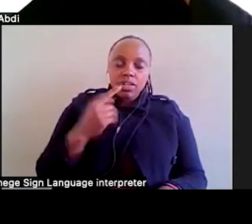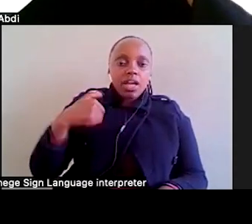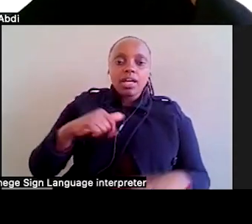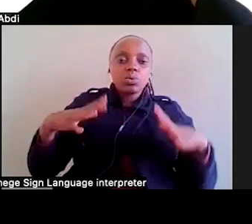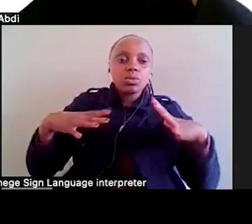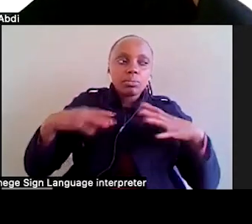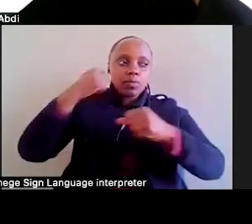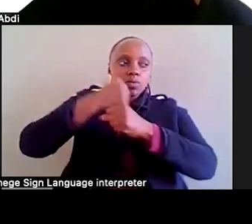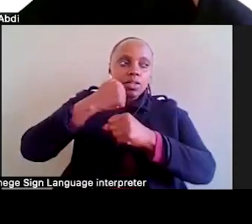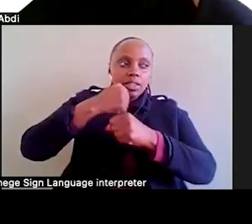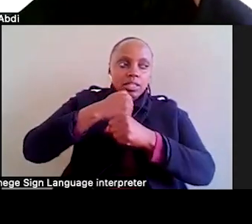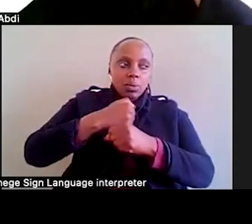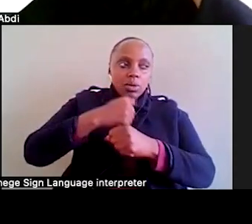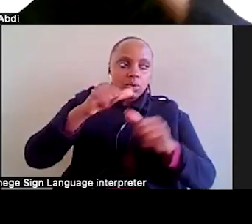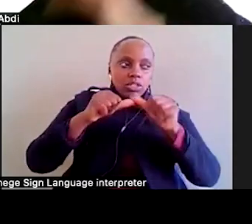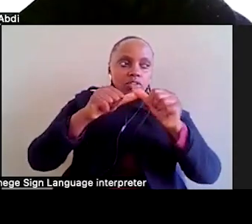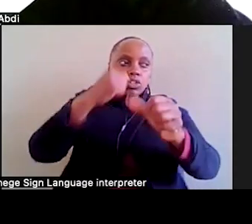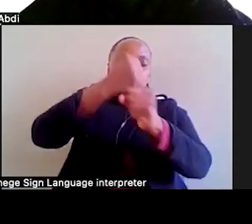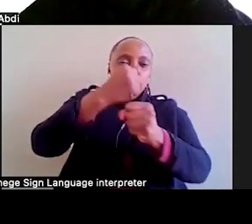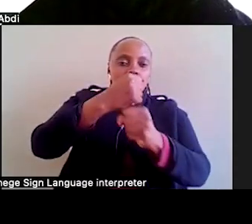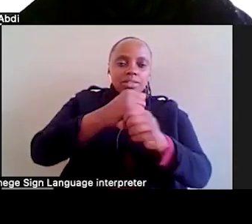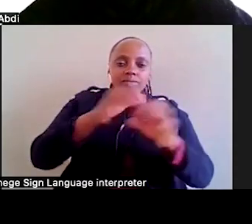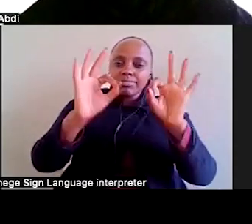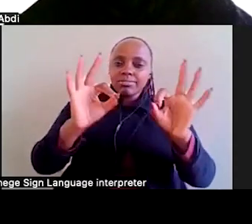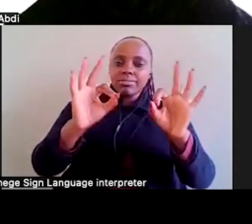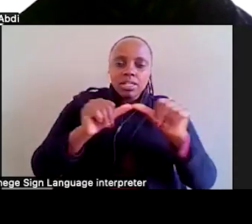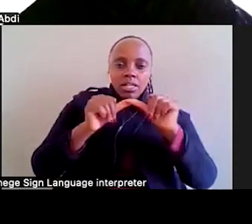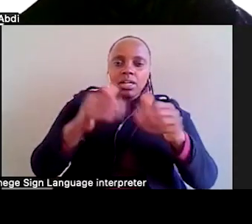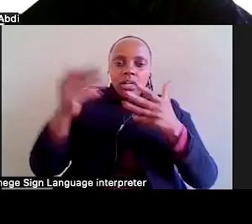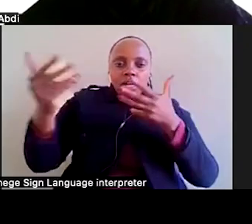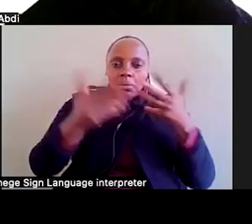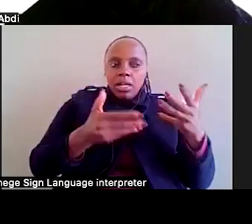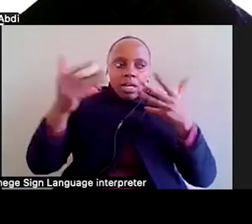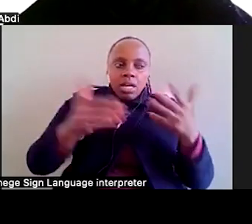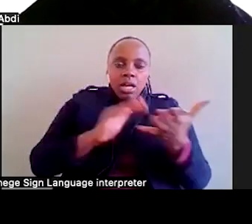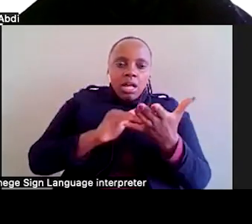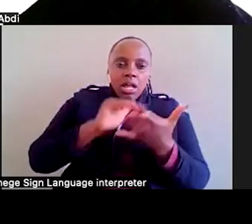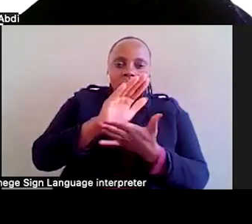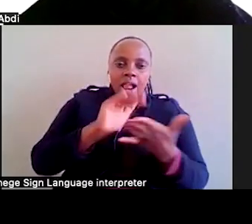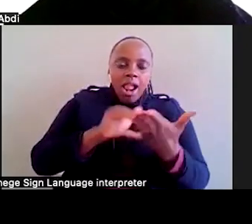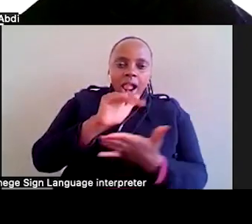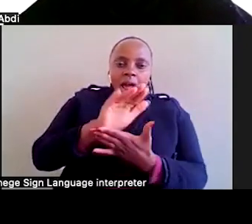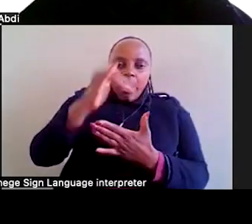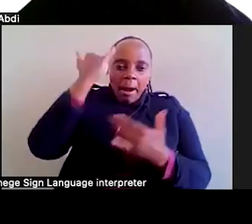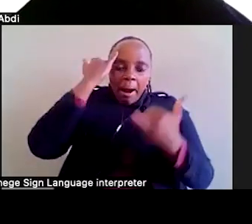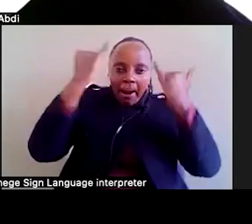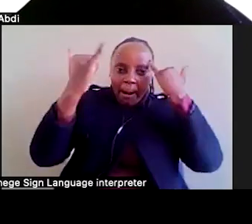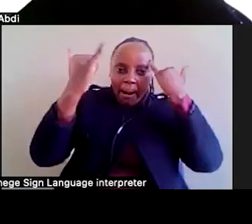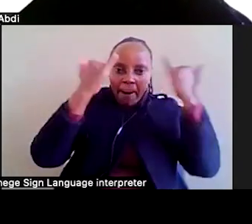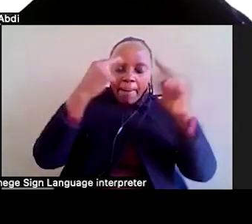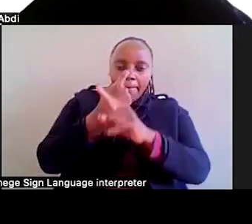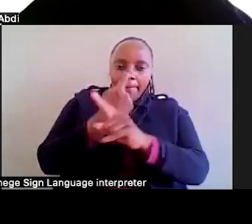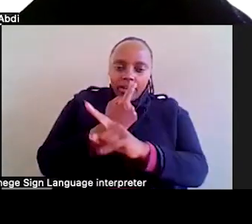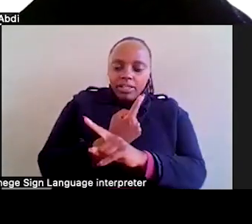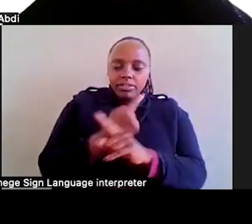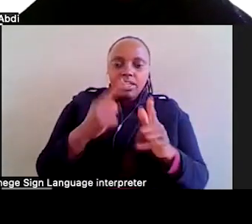work that you do. Yeah, great. So keep bringing them in, keep sending in your thoughts. And just